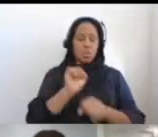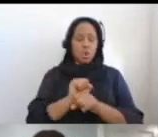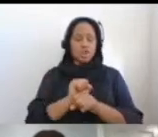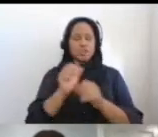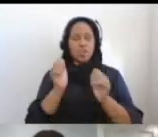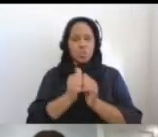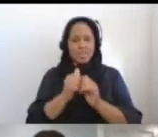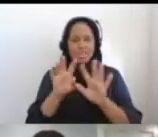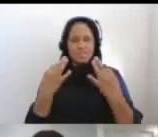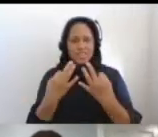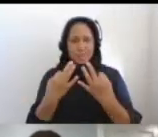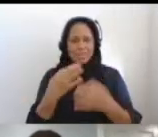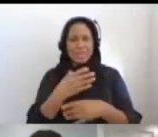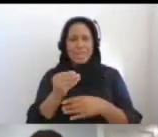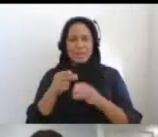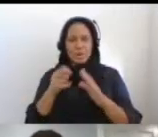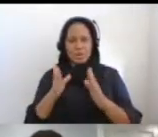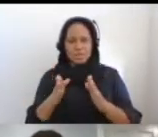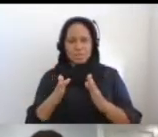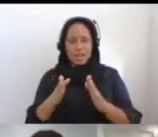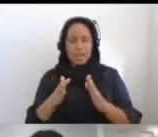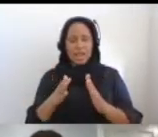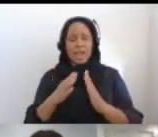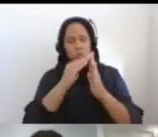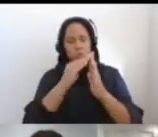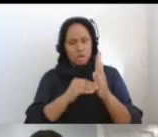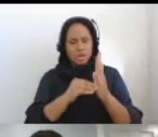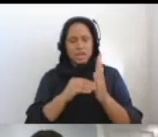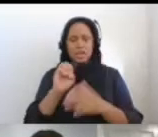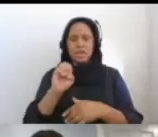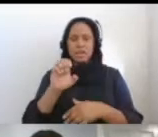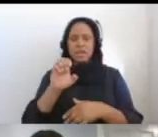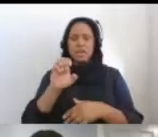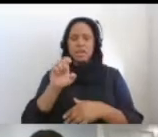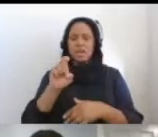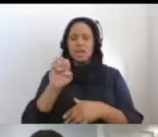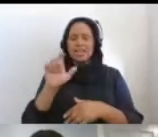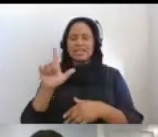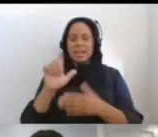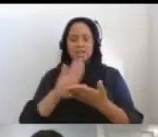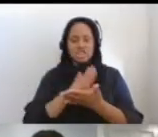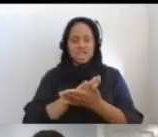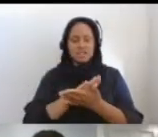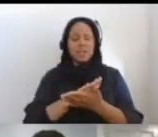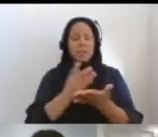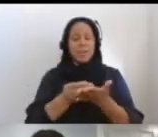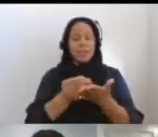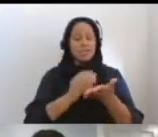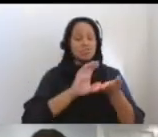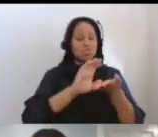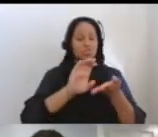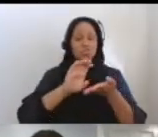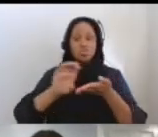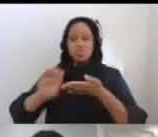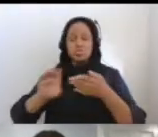participant on working on that Excel sheet, putting money in the different categories, which we'll come to discuss really soon.